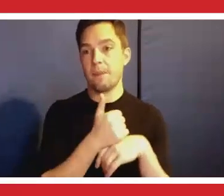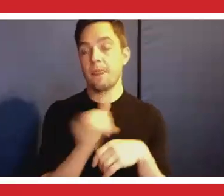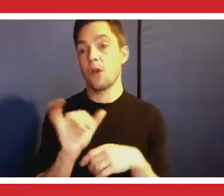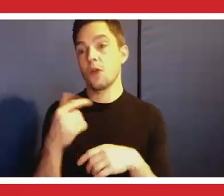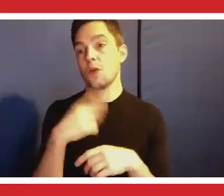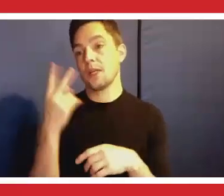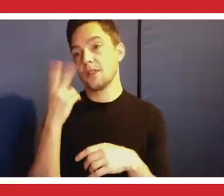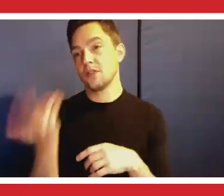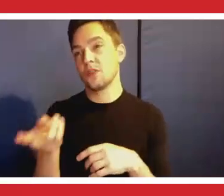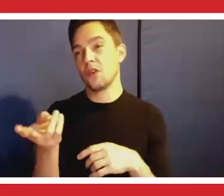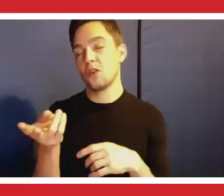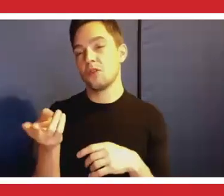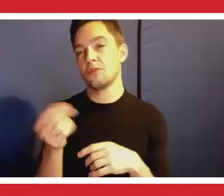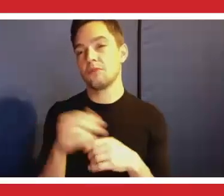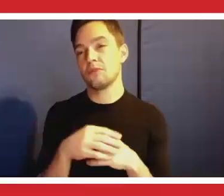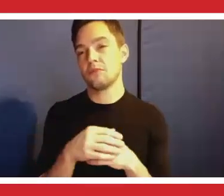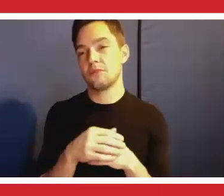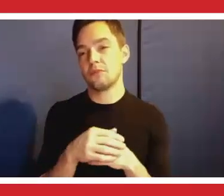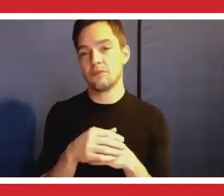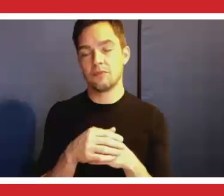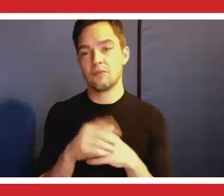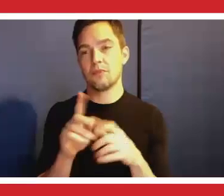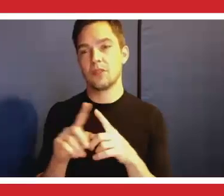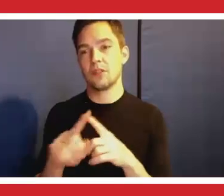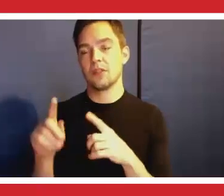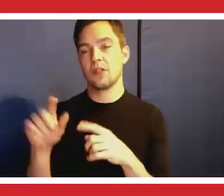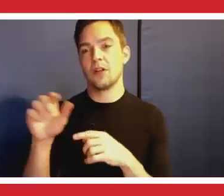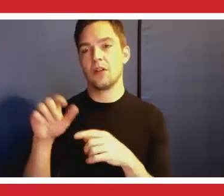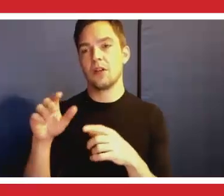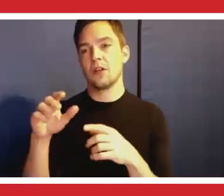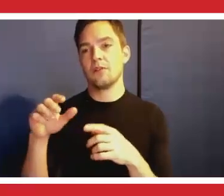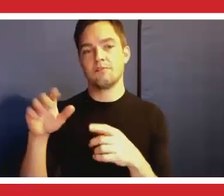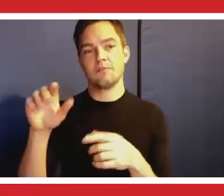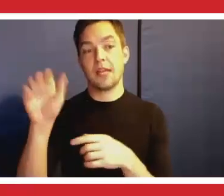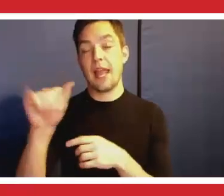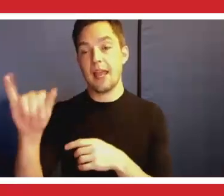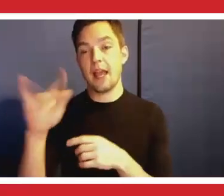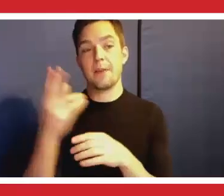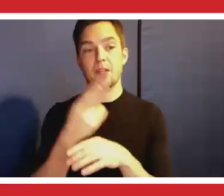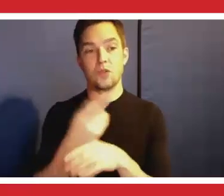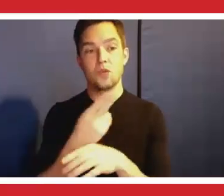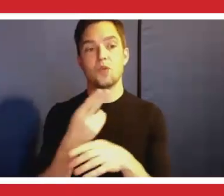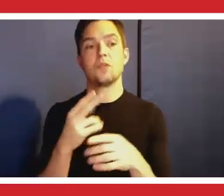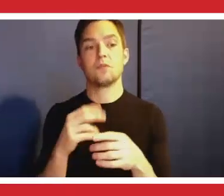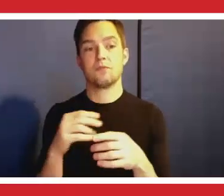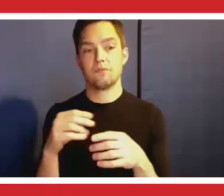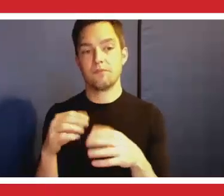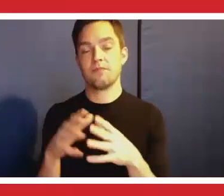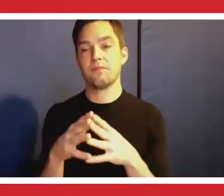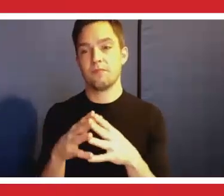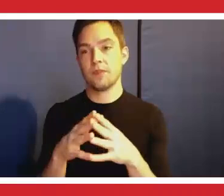saw use of cutting-edge technologies like artificial intelligence being used quite predominantly during